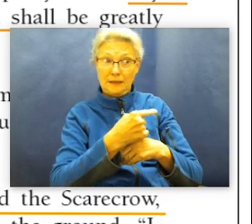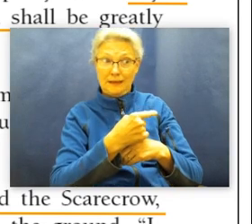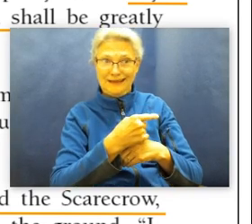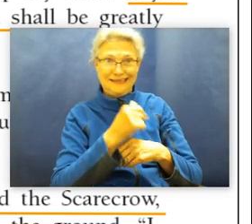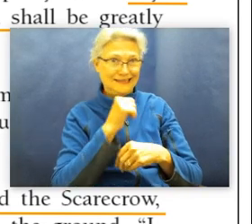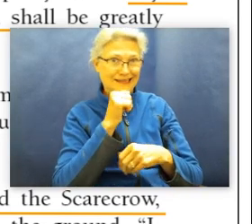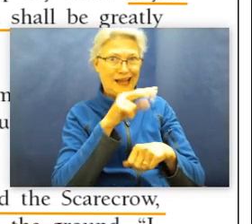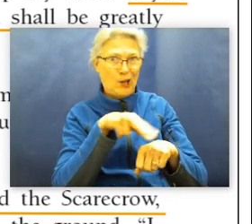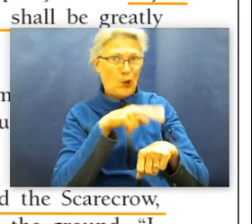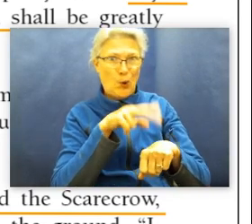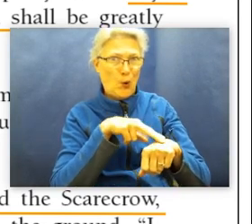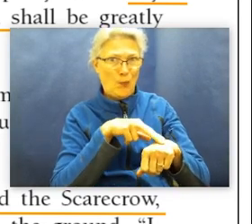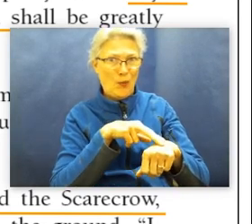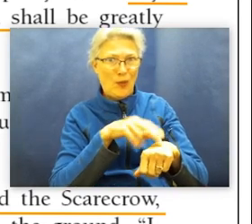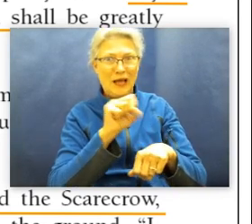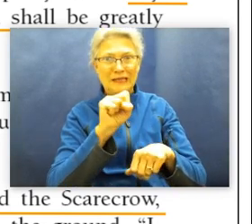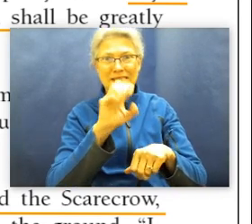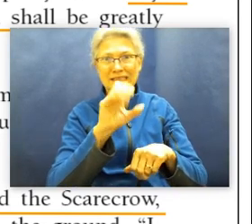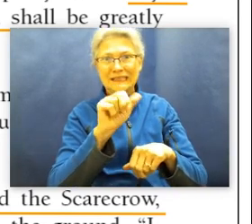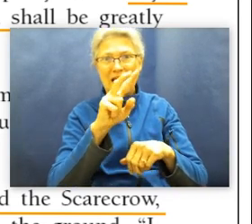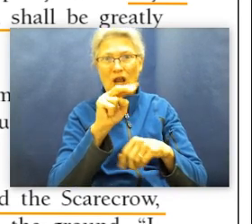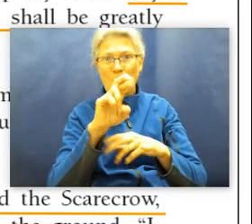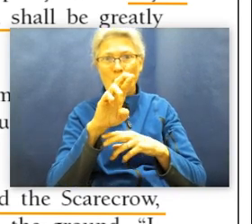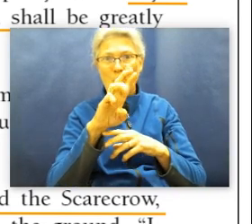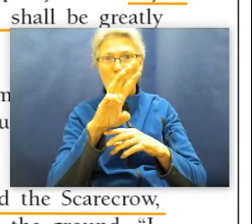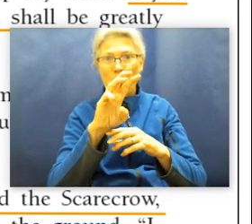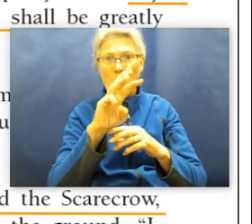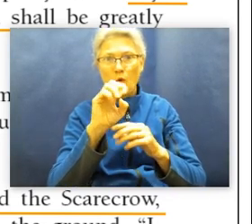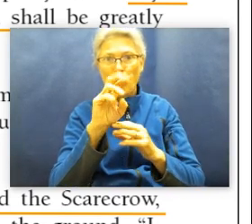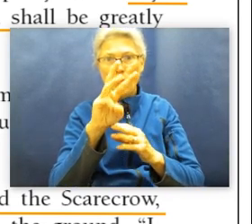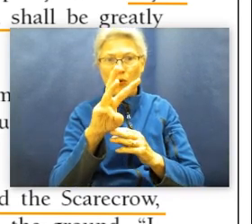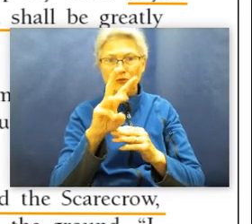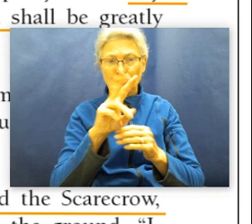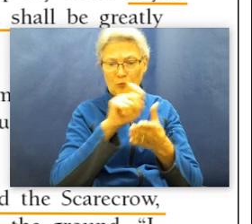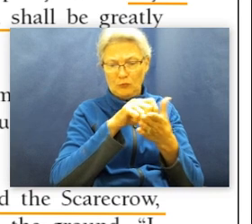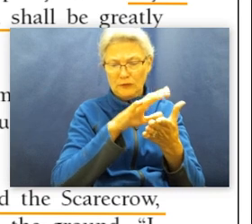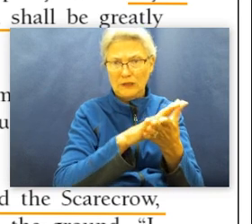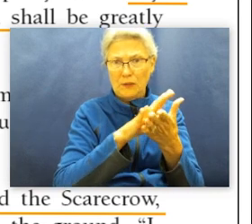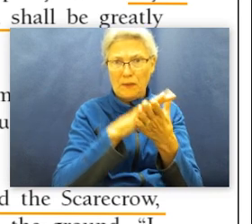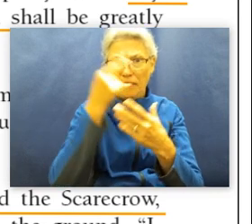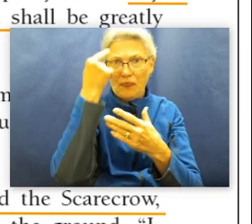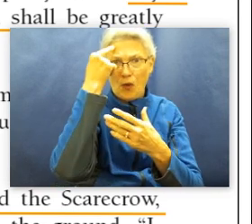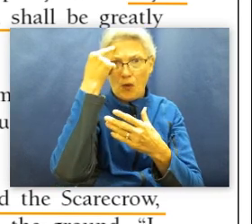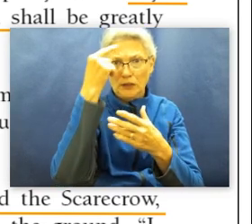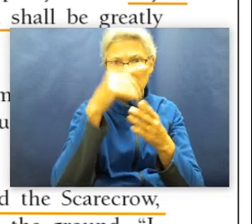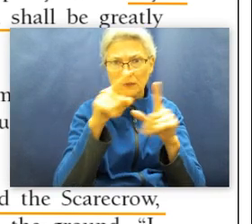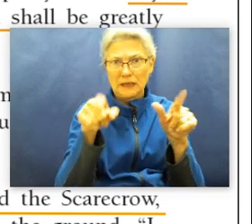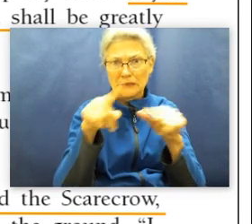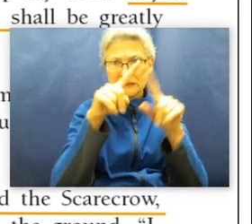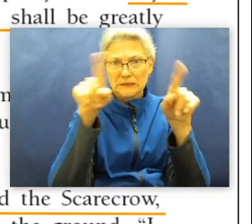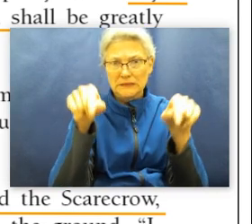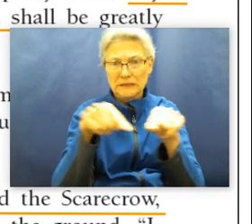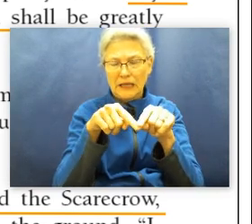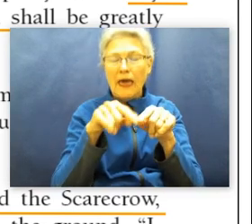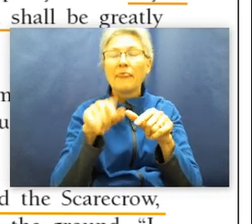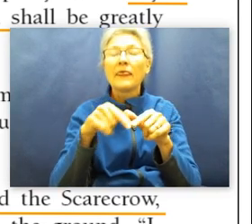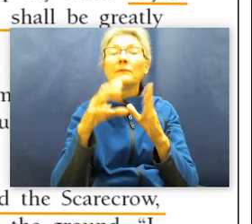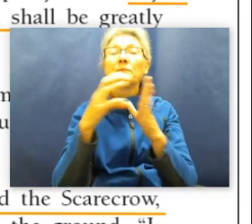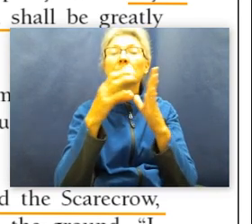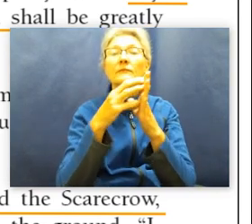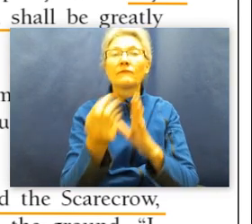not an ordinary Scarecrow, so I jotted that down under my thoughts box. Then, jumping to paragraph 11,